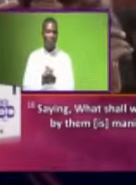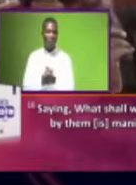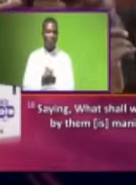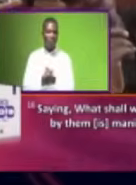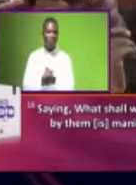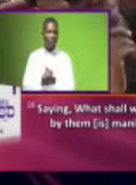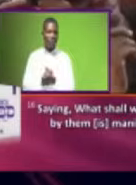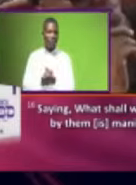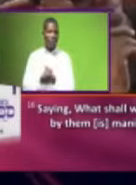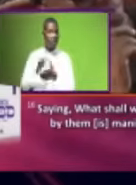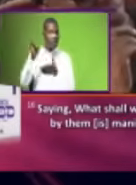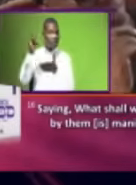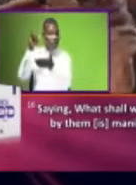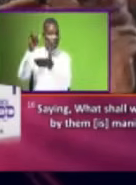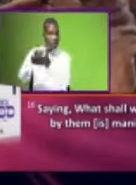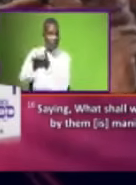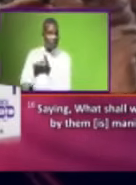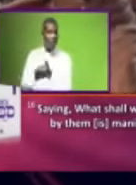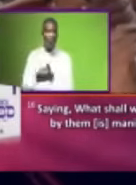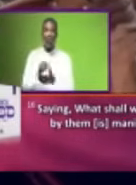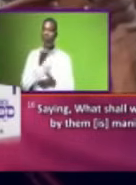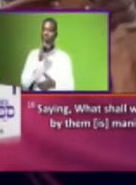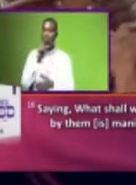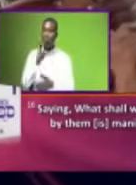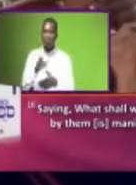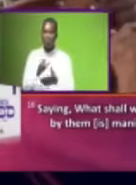For that.